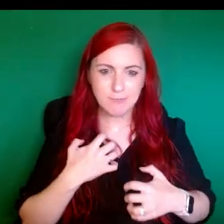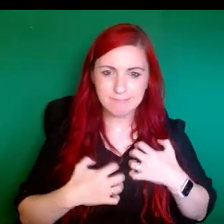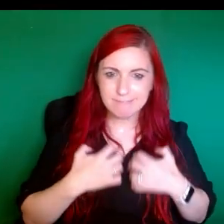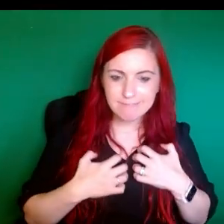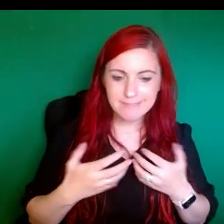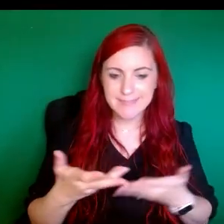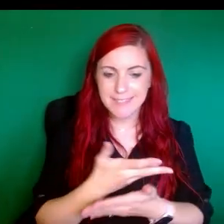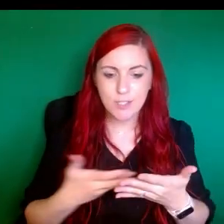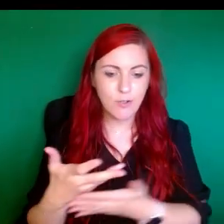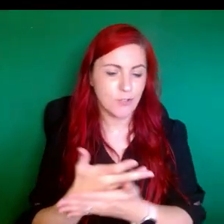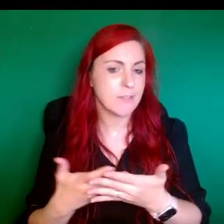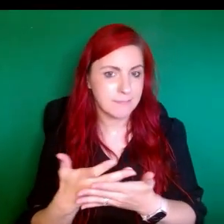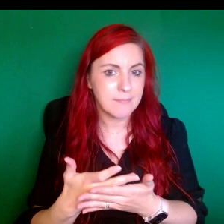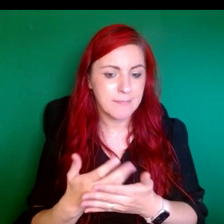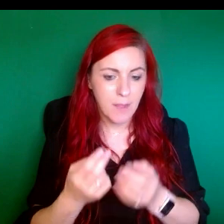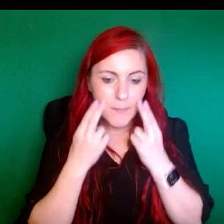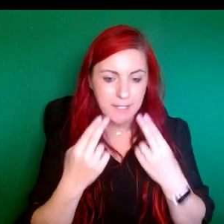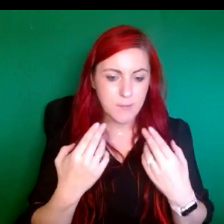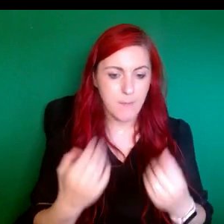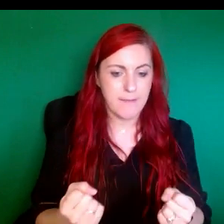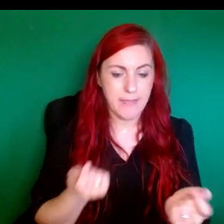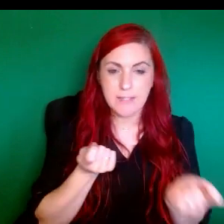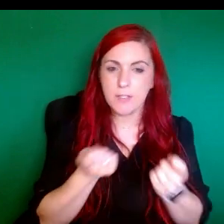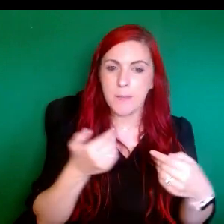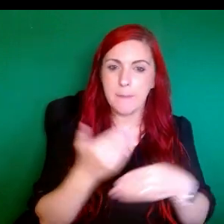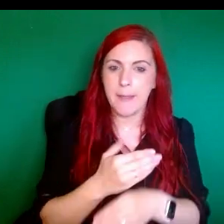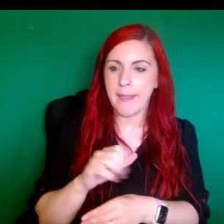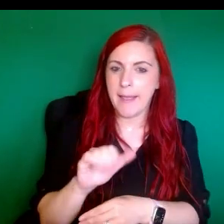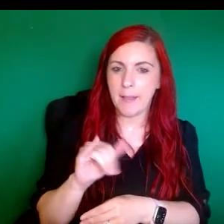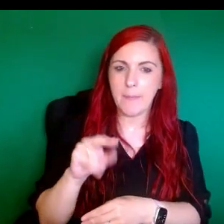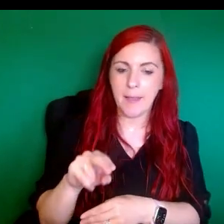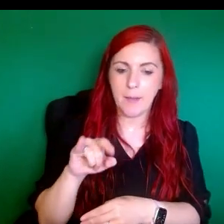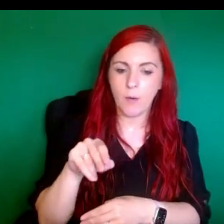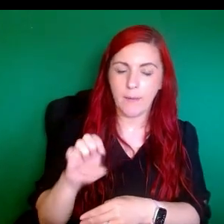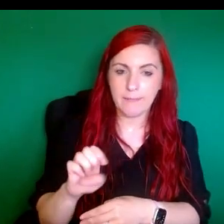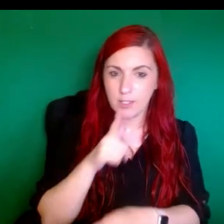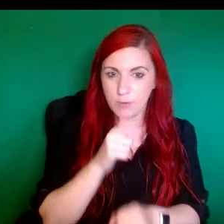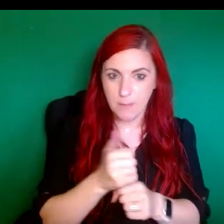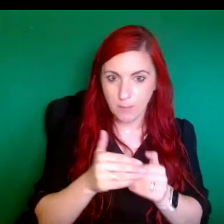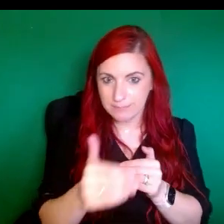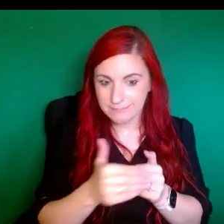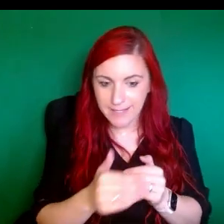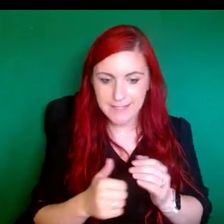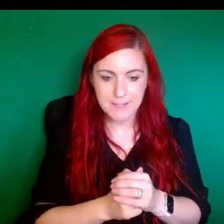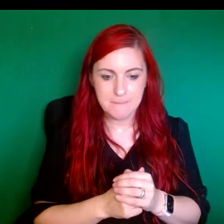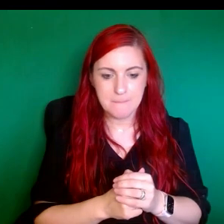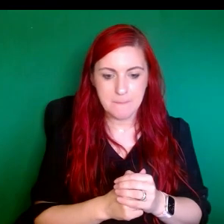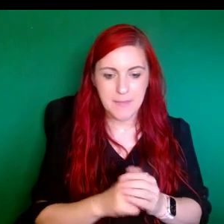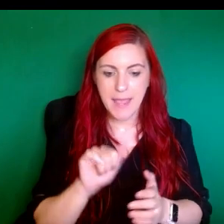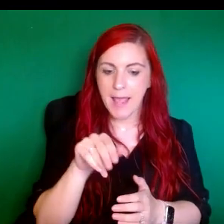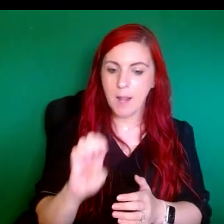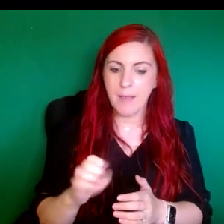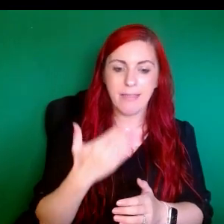and facilitated by Alva Preen of our Domestic Abuse Service. Thanks, Martin, and welcome everyone to our COPE Galway Heads of Service